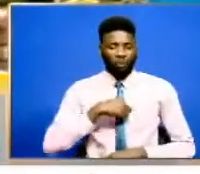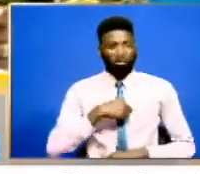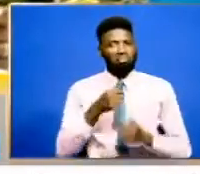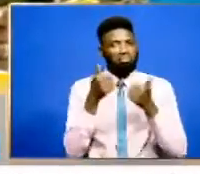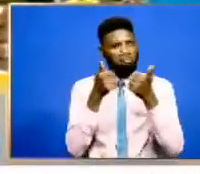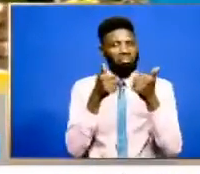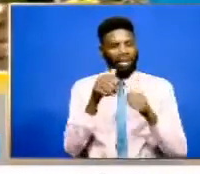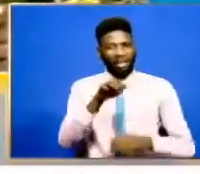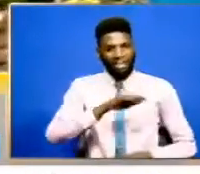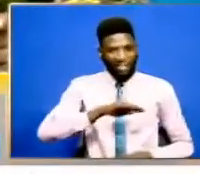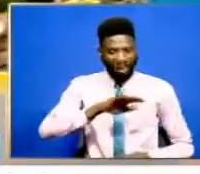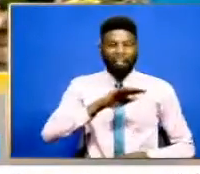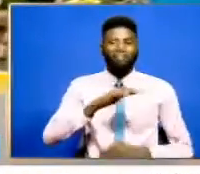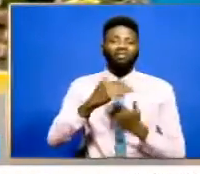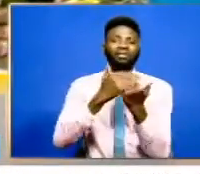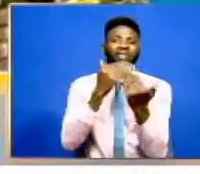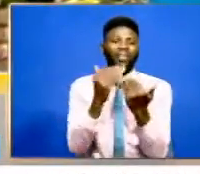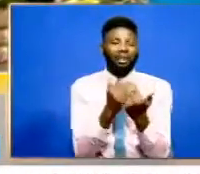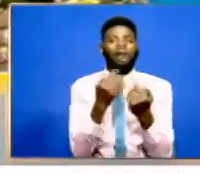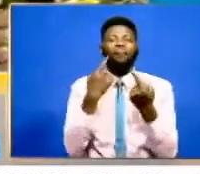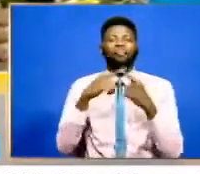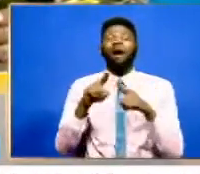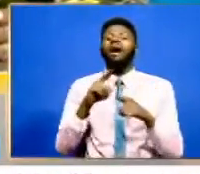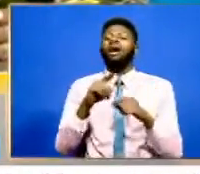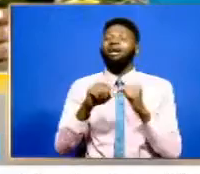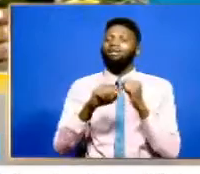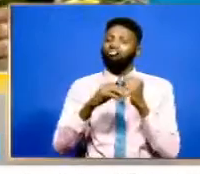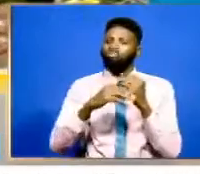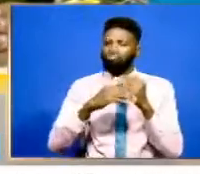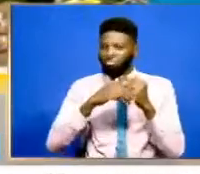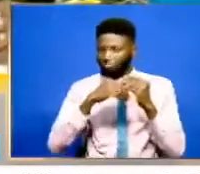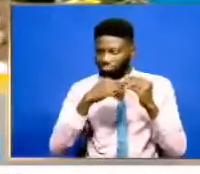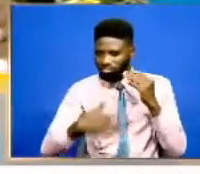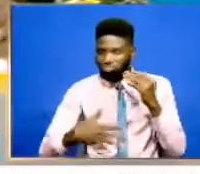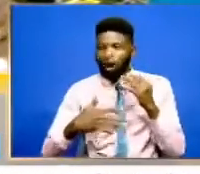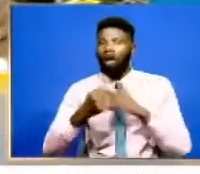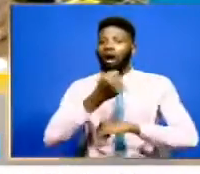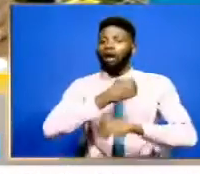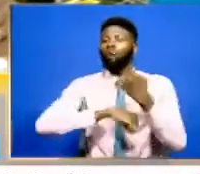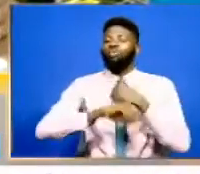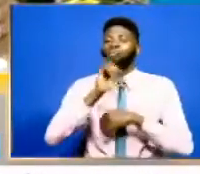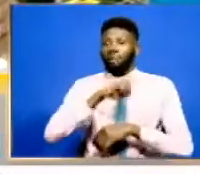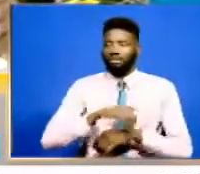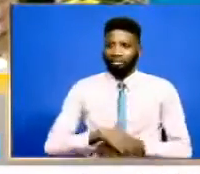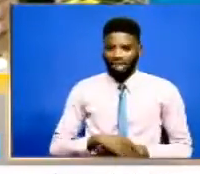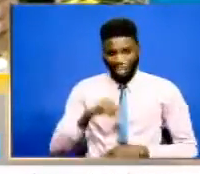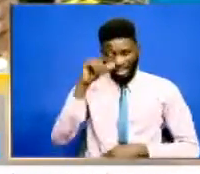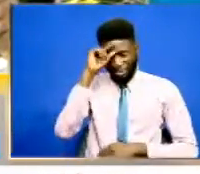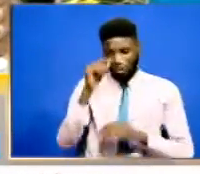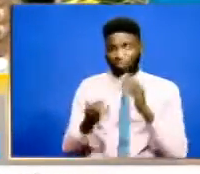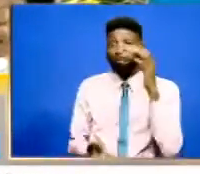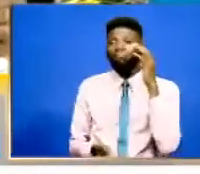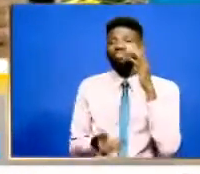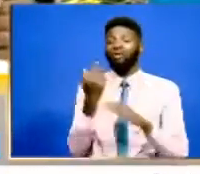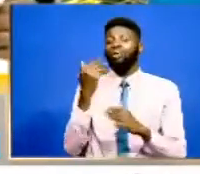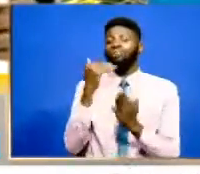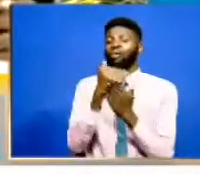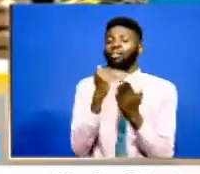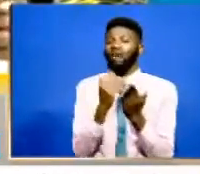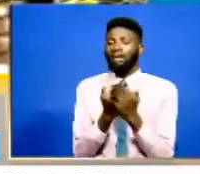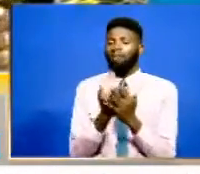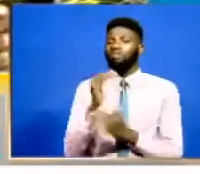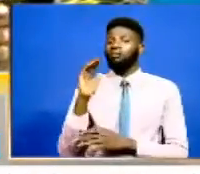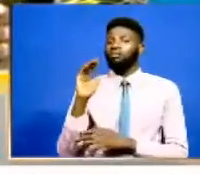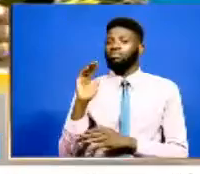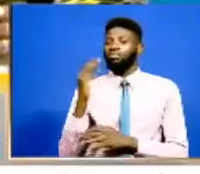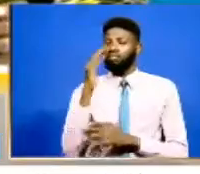also needs to be done. The government did start an afforestation, an ambitious afforestation program right here in the country, and other